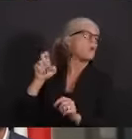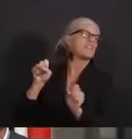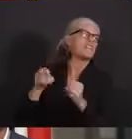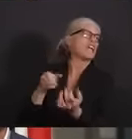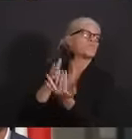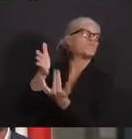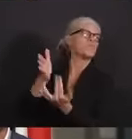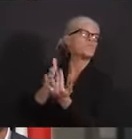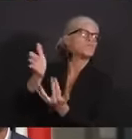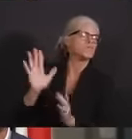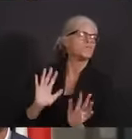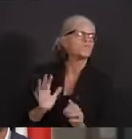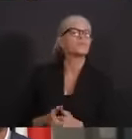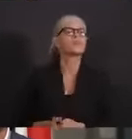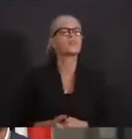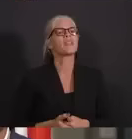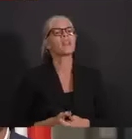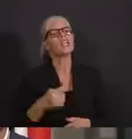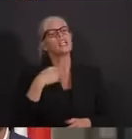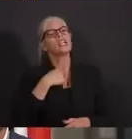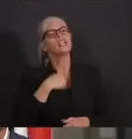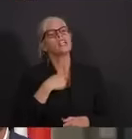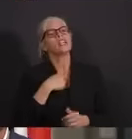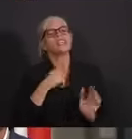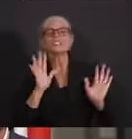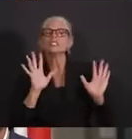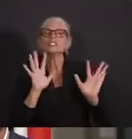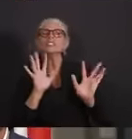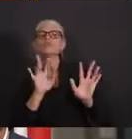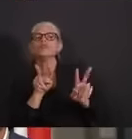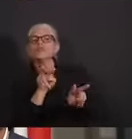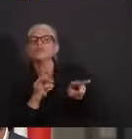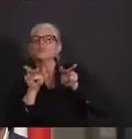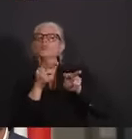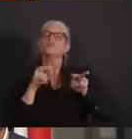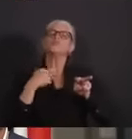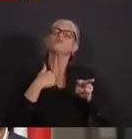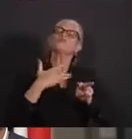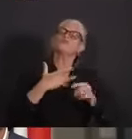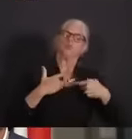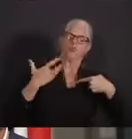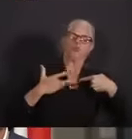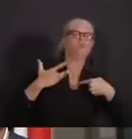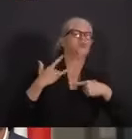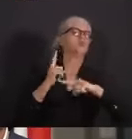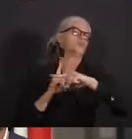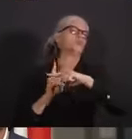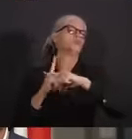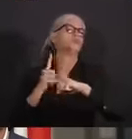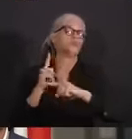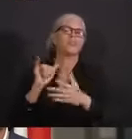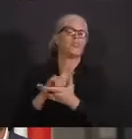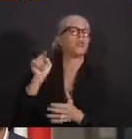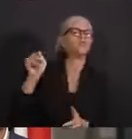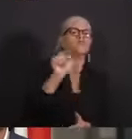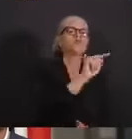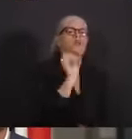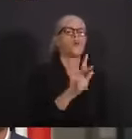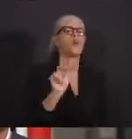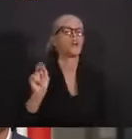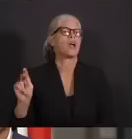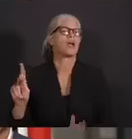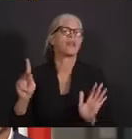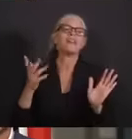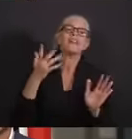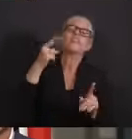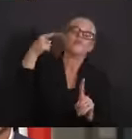likely, look, I'm cautiously optimistic that with the Florida building code that you're going to do. Now, the storm surge is a different story, and we've had storms